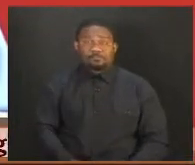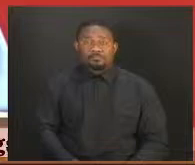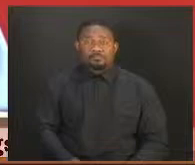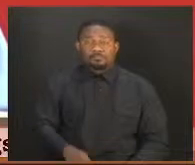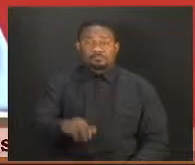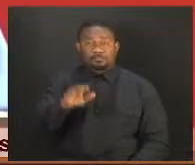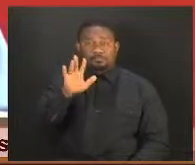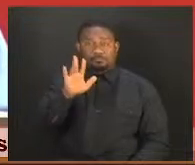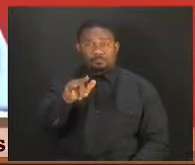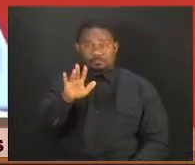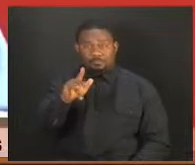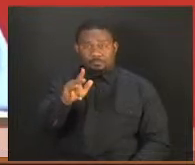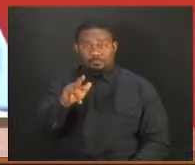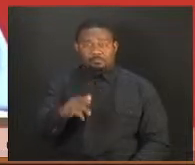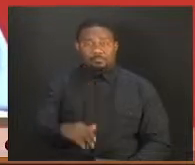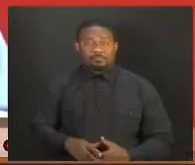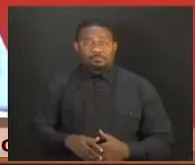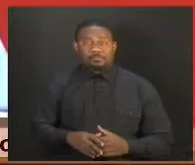23,